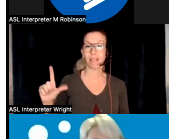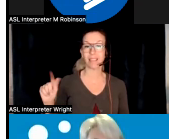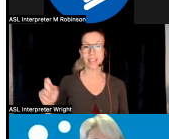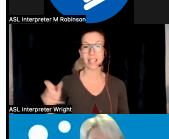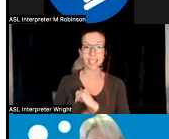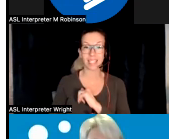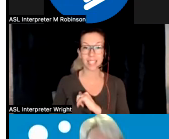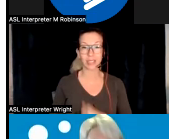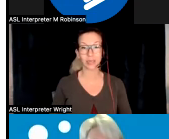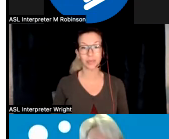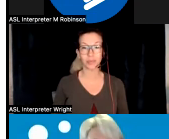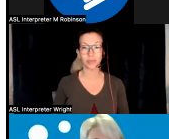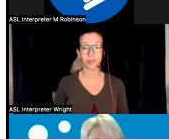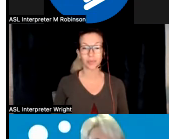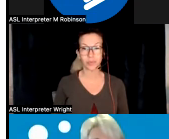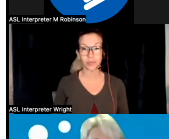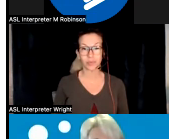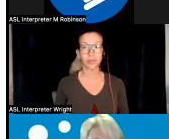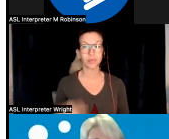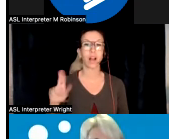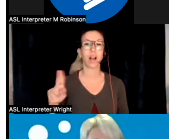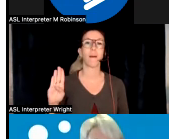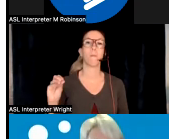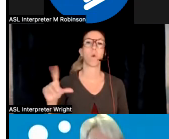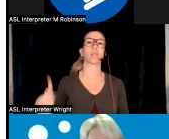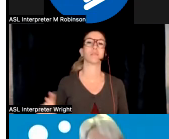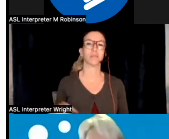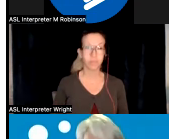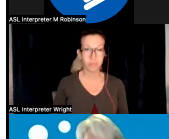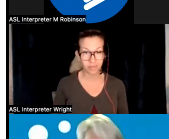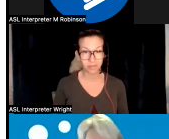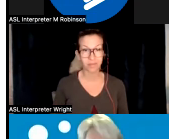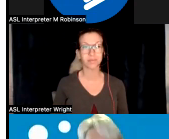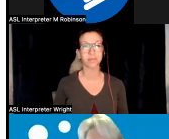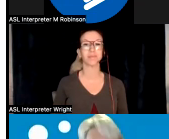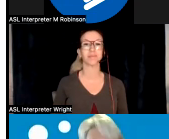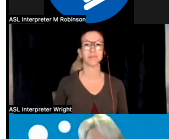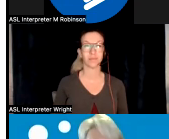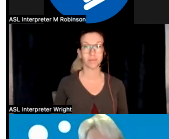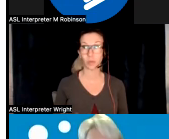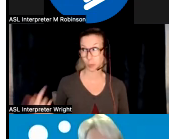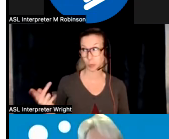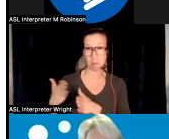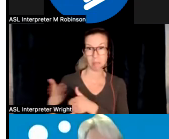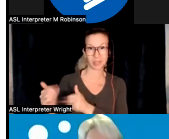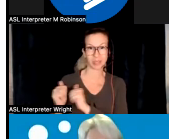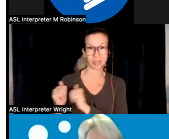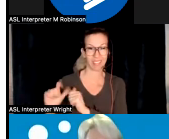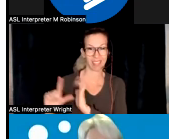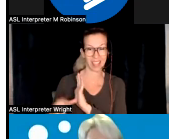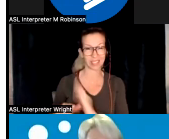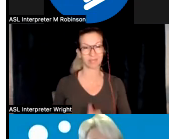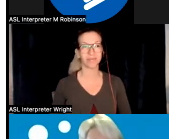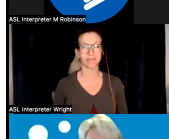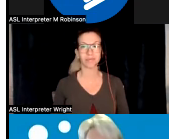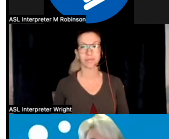We're doing actually our prevention Humboldt. plan this afternoon. You got a busy day. Milestone